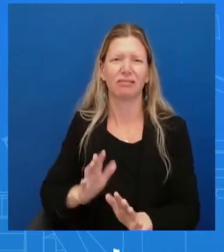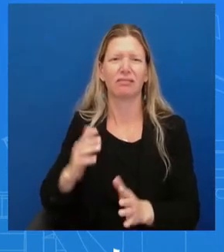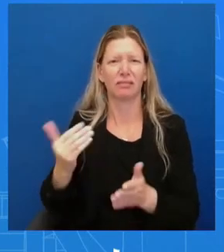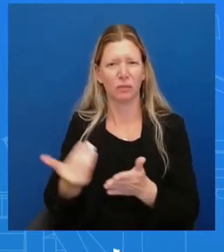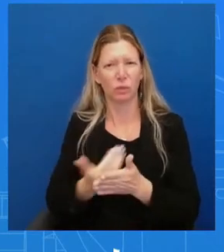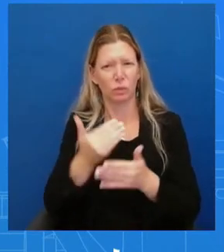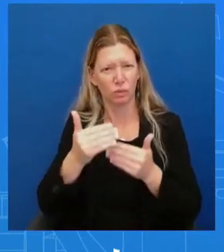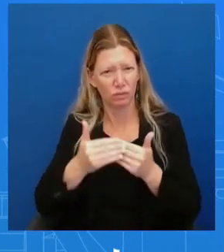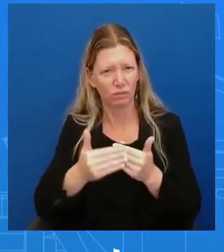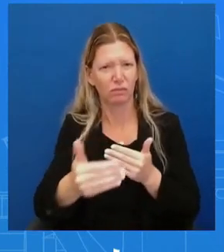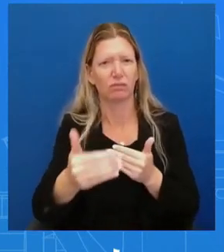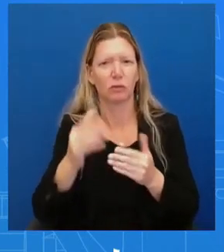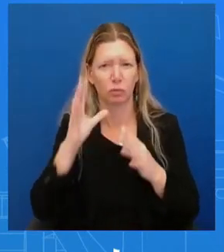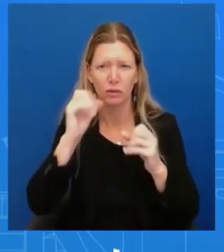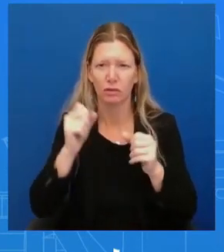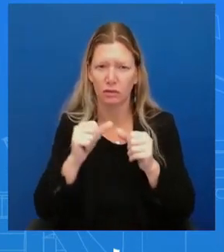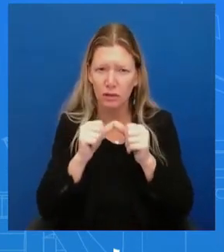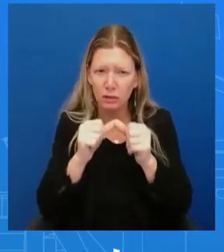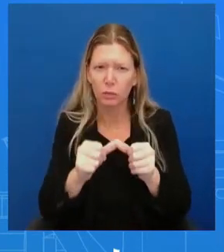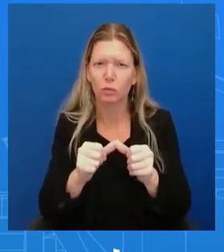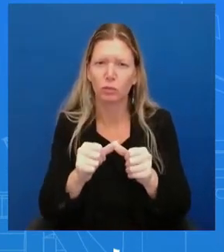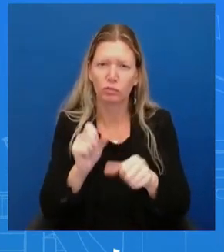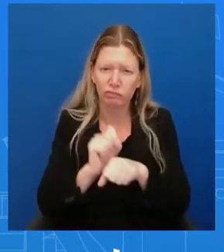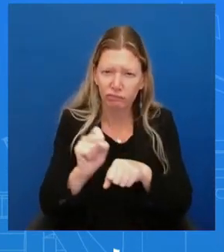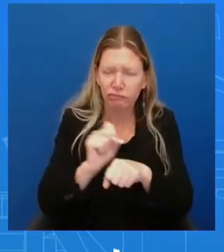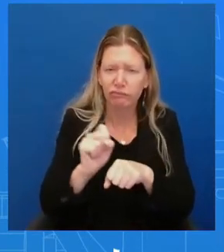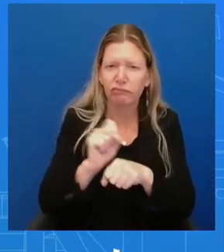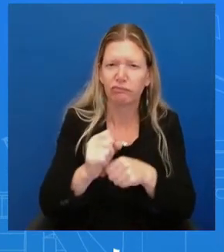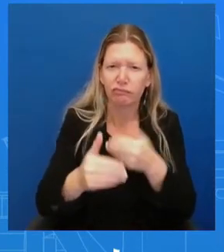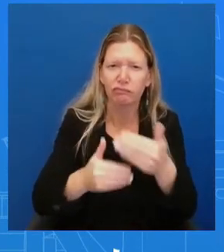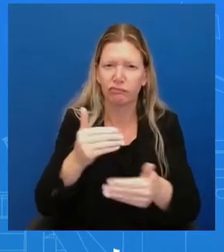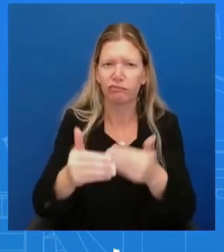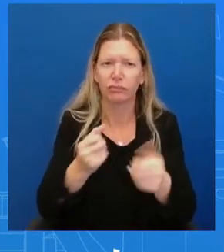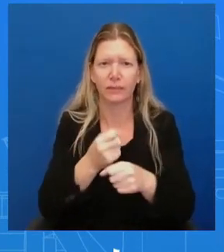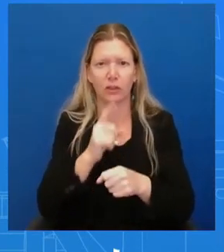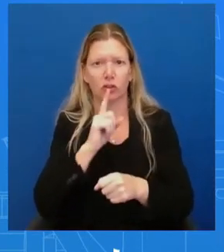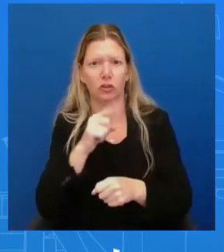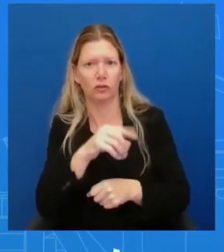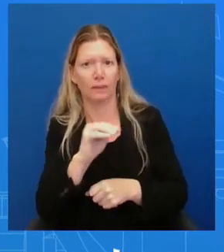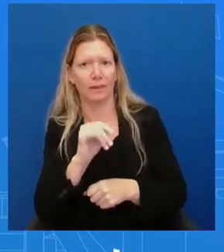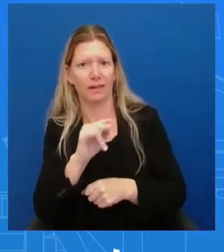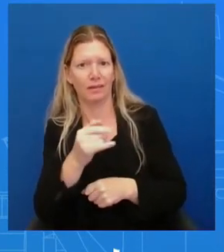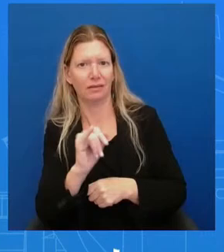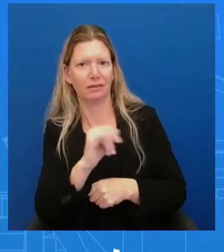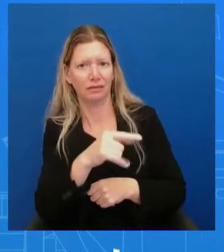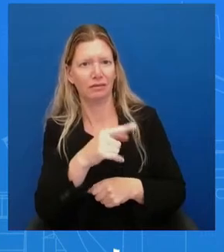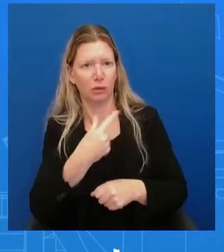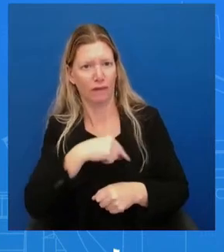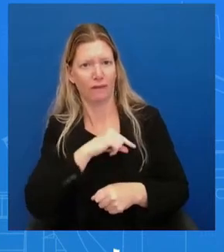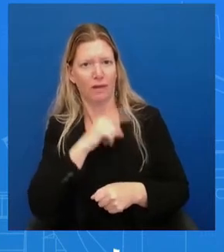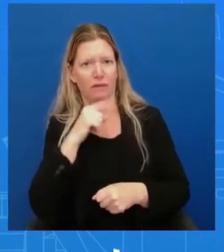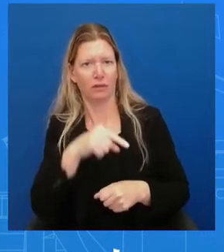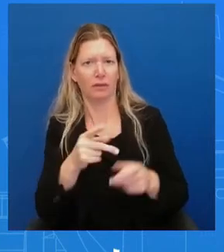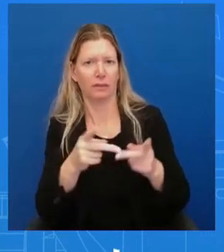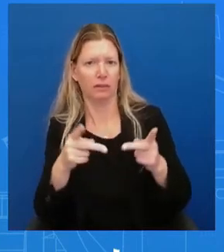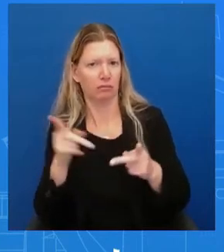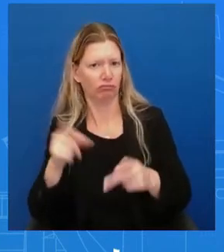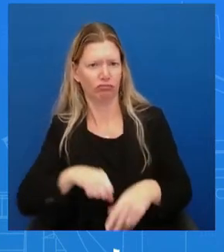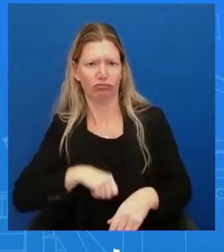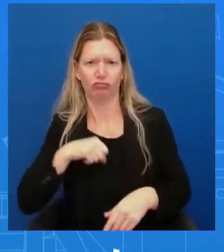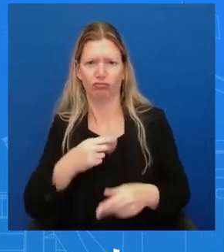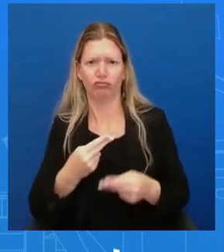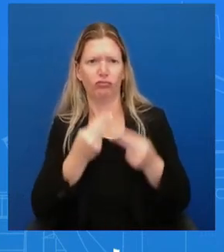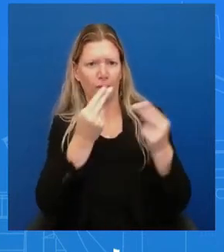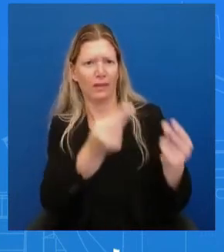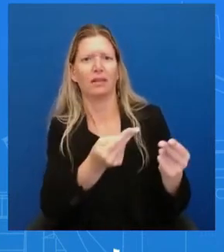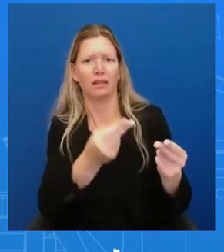for this position. The president is proud to have nominated him, and we're going to continue to do the work. Okay, Brian, you're the last one. Thanks a lot. On the Key